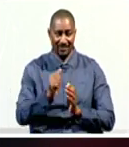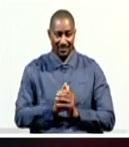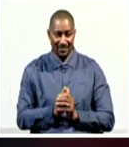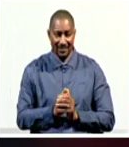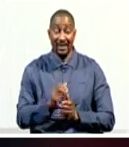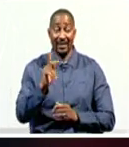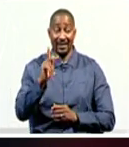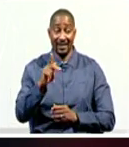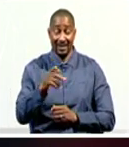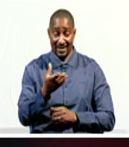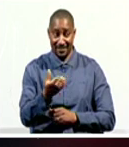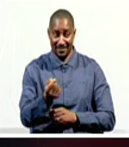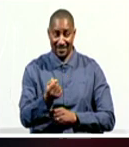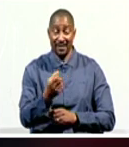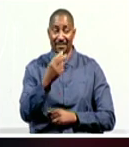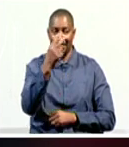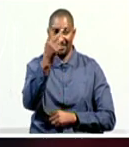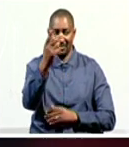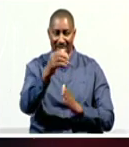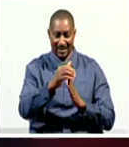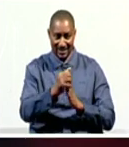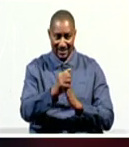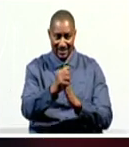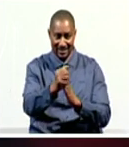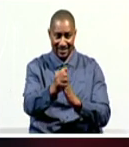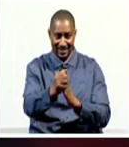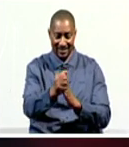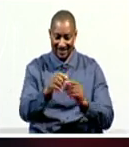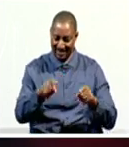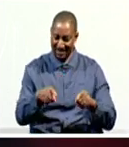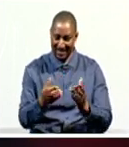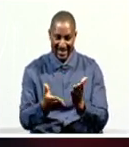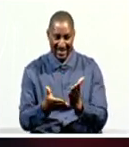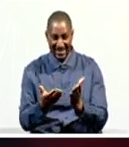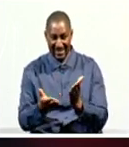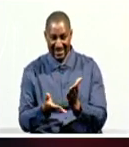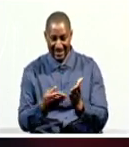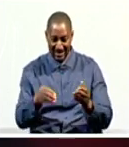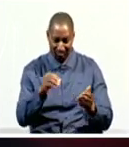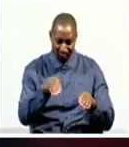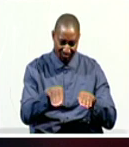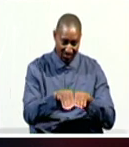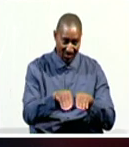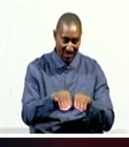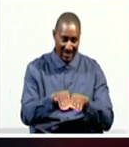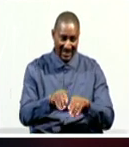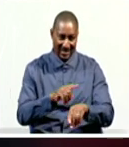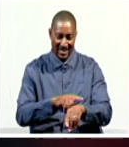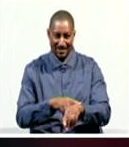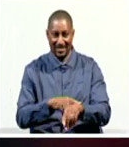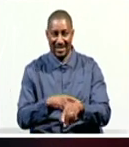visionary leadership of the late, things were much more easier to put in place. Of course, we needed more time and more resources,